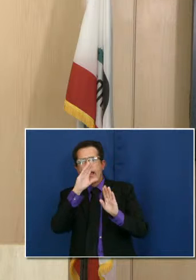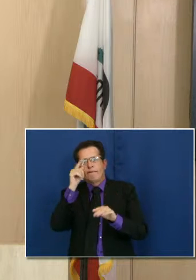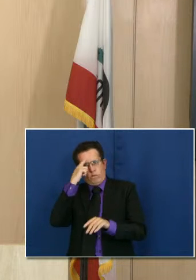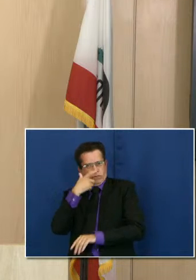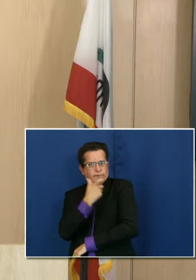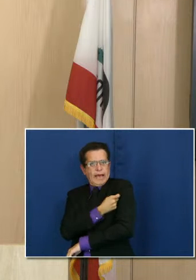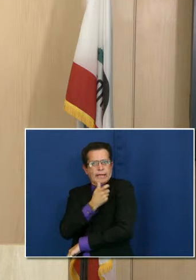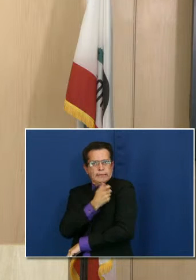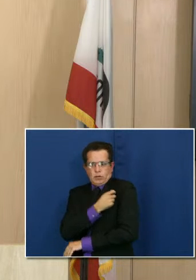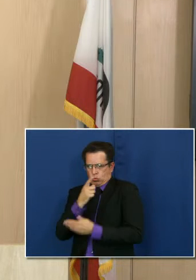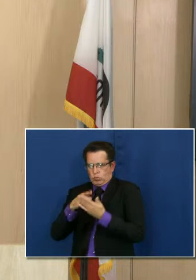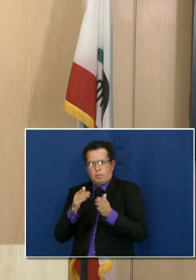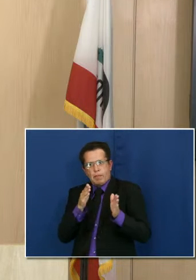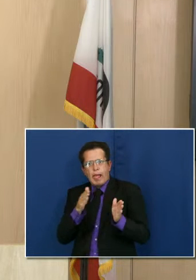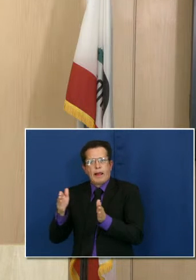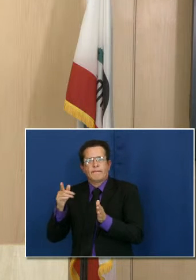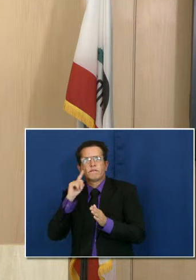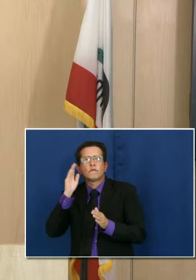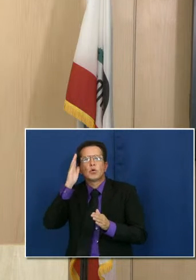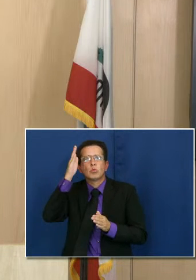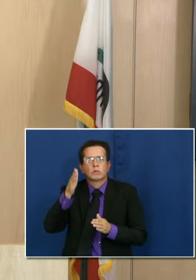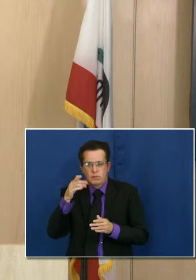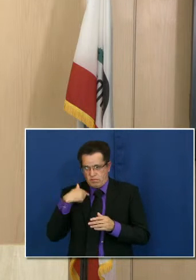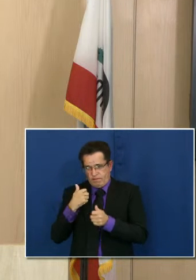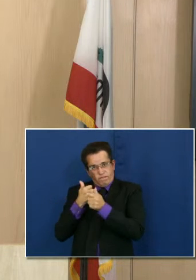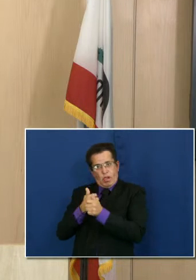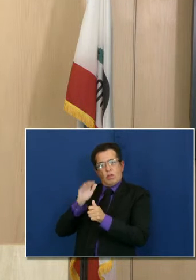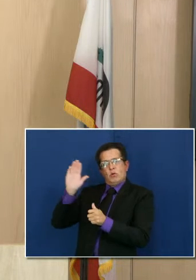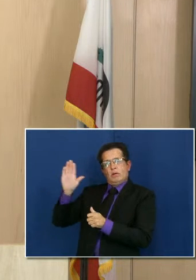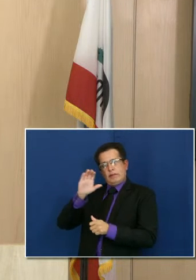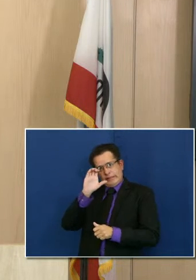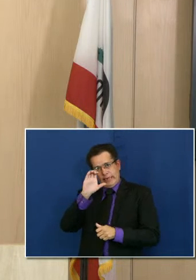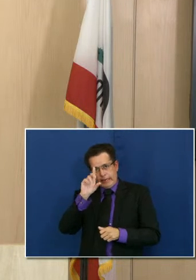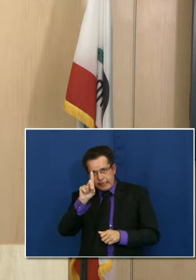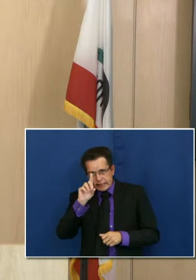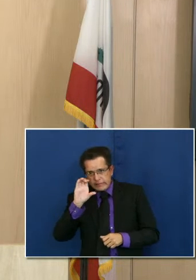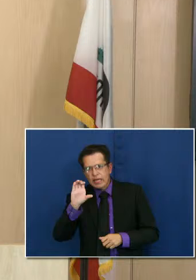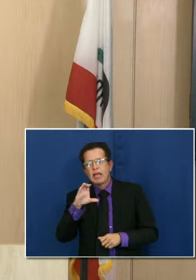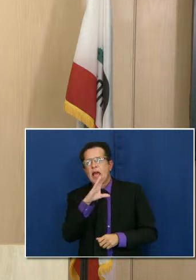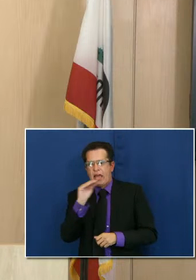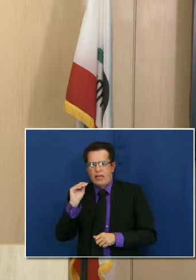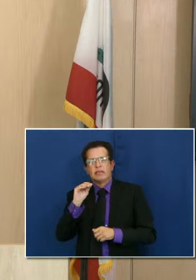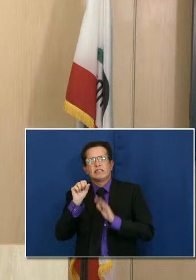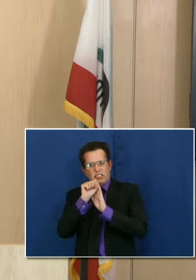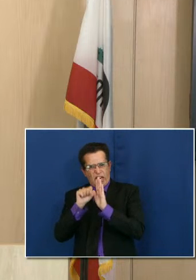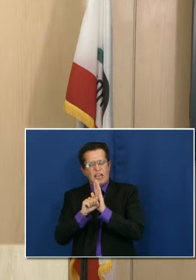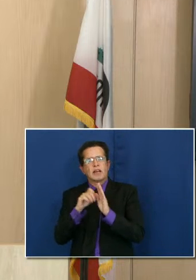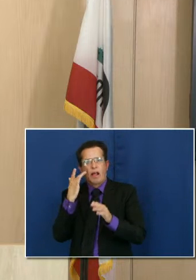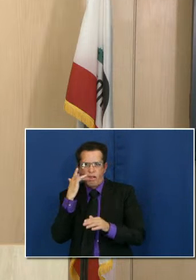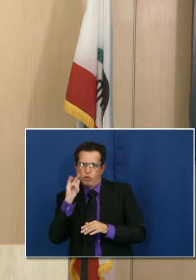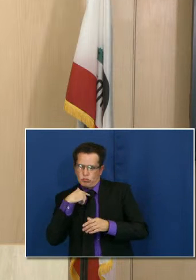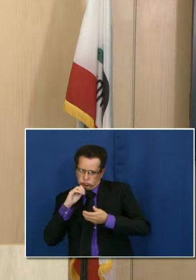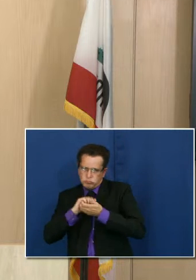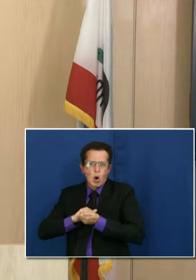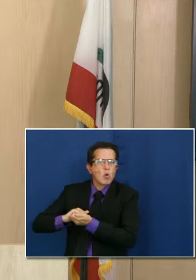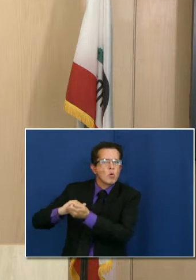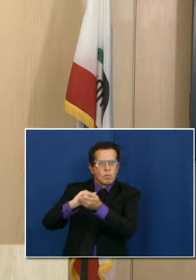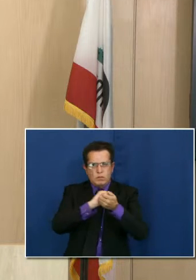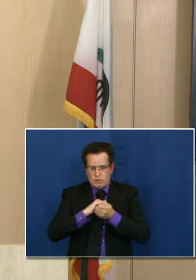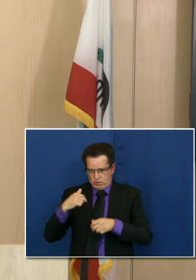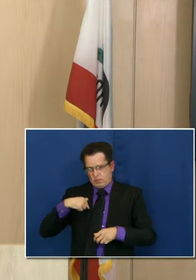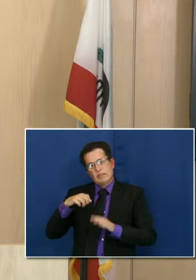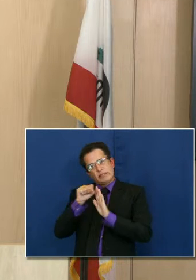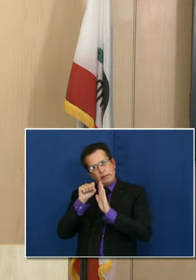distribution. This is a collaborative effort driven primarily by the CDC and the state of California. As a county, we stand ready and willing. We've been